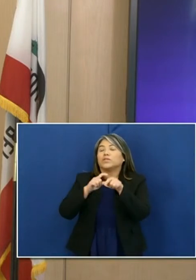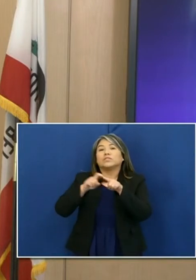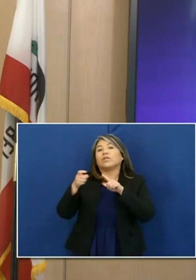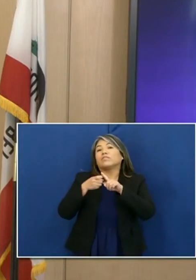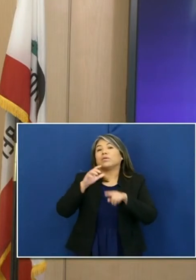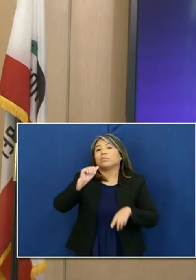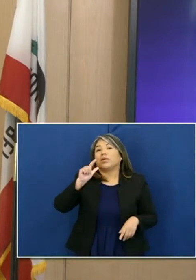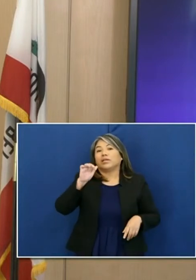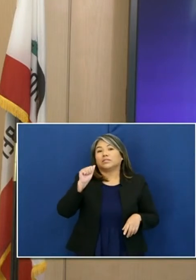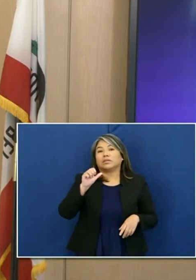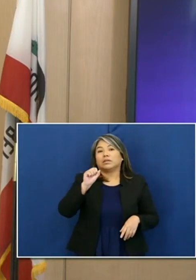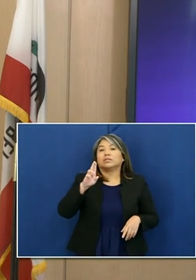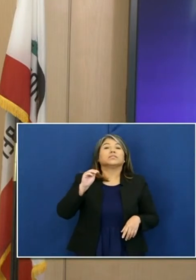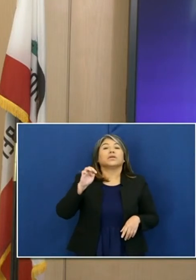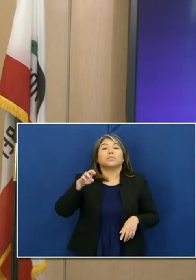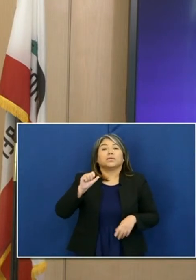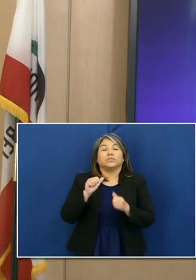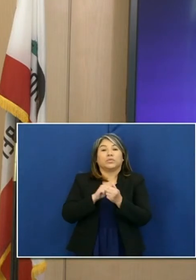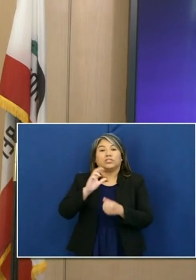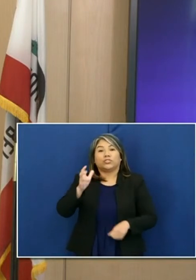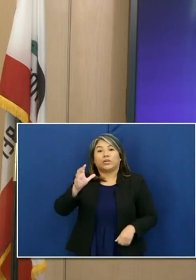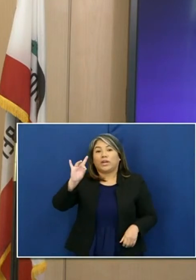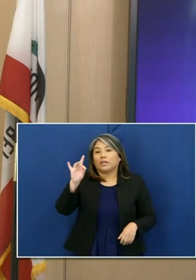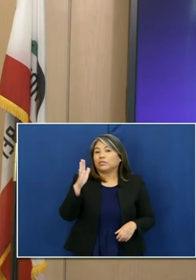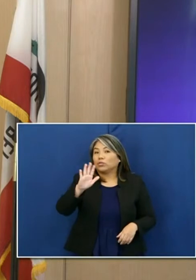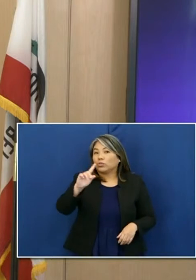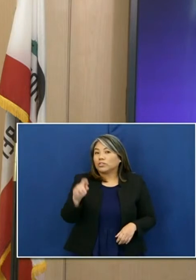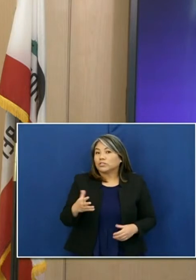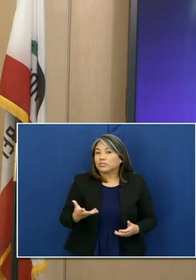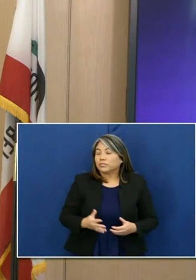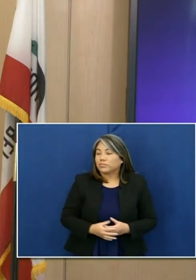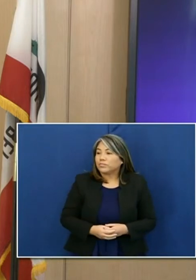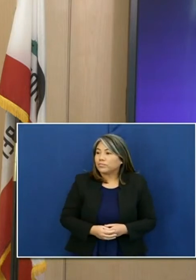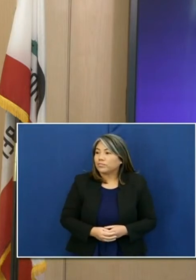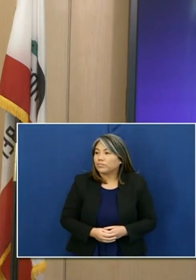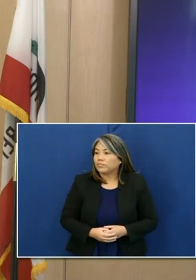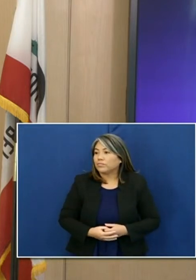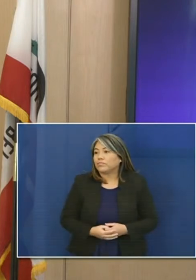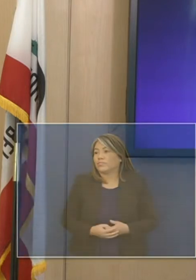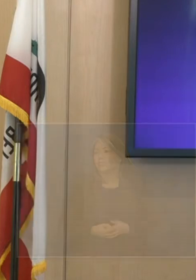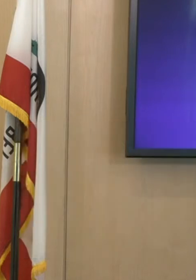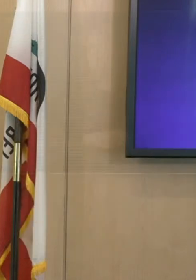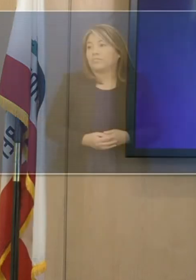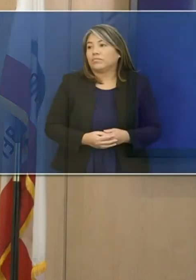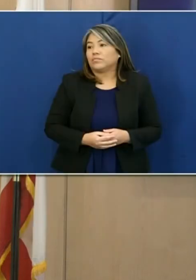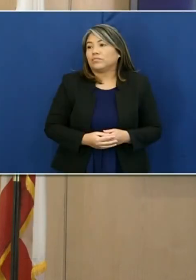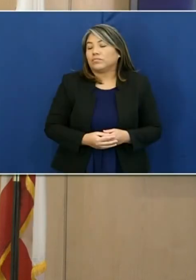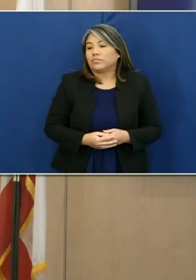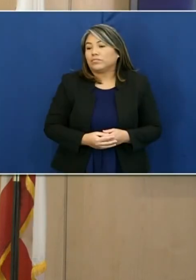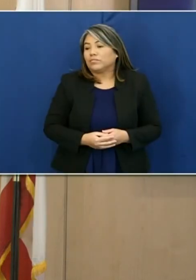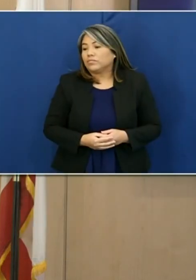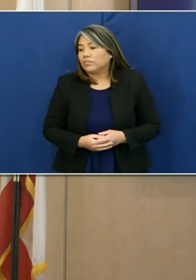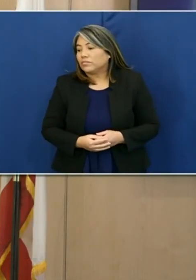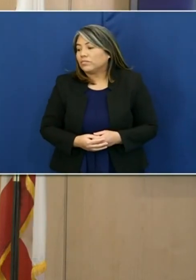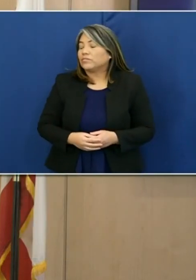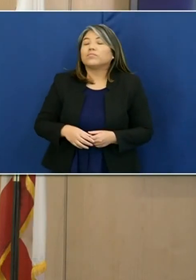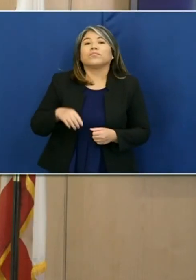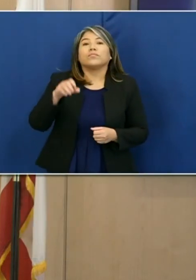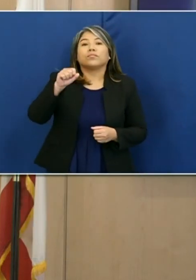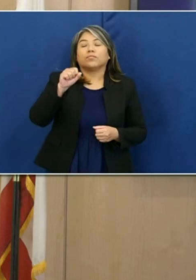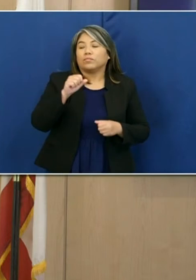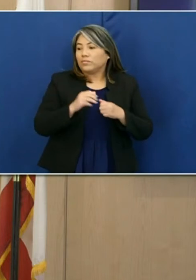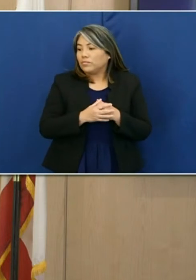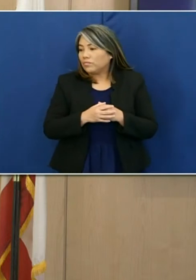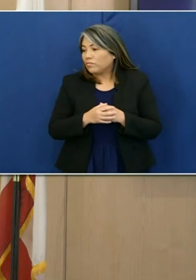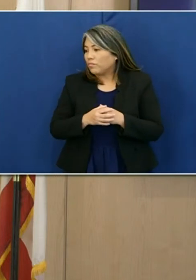Alicia Summers with Channel 8. Please state your question. Hi, yes, I have 2 questions. First, the